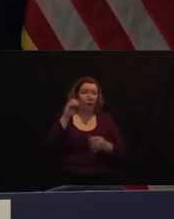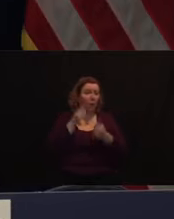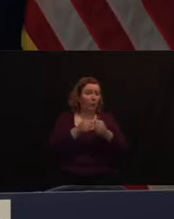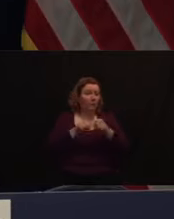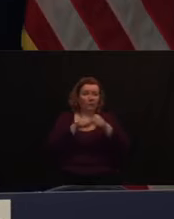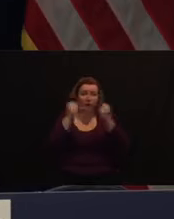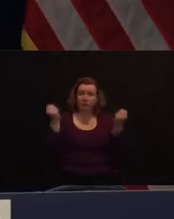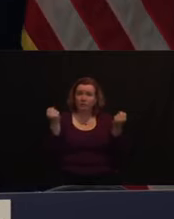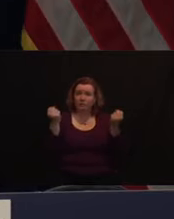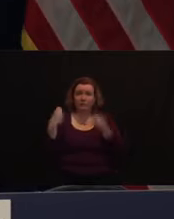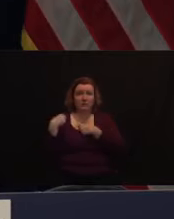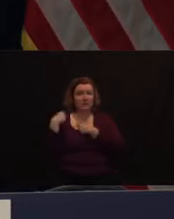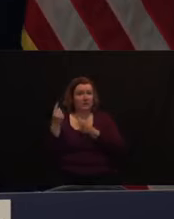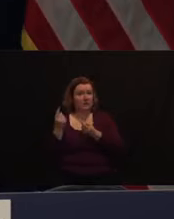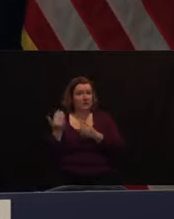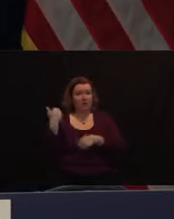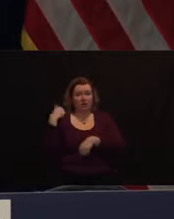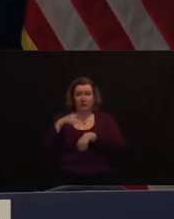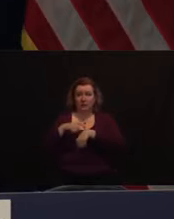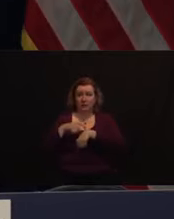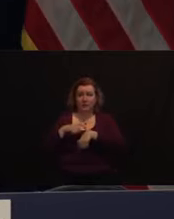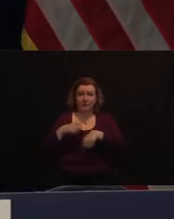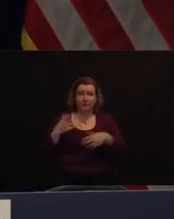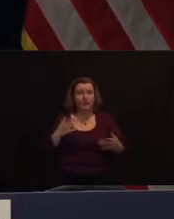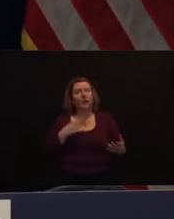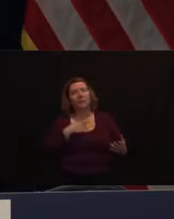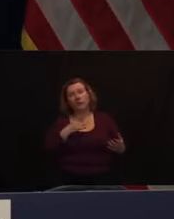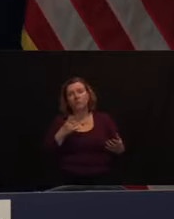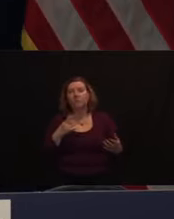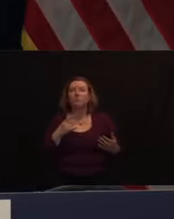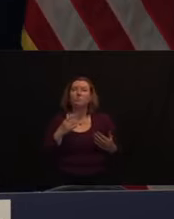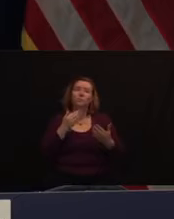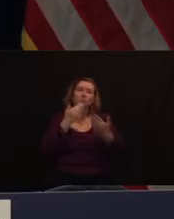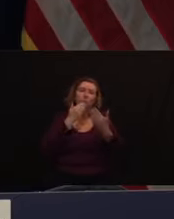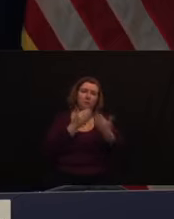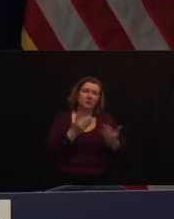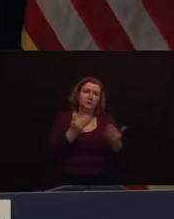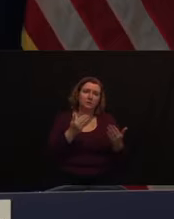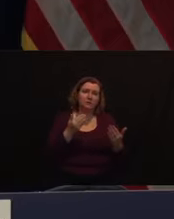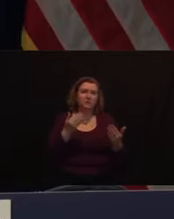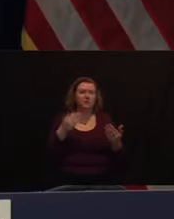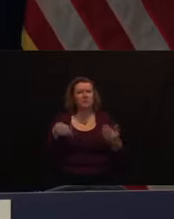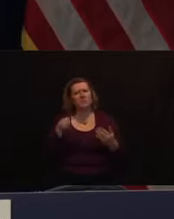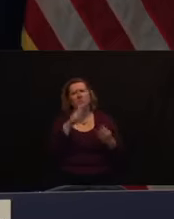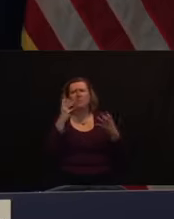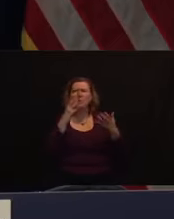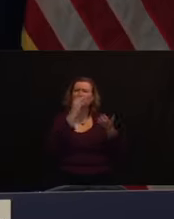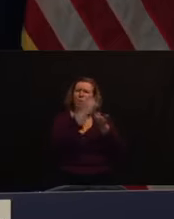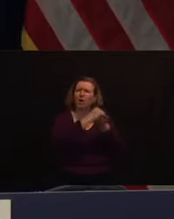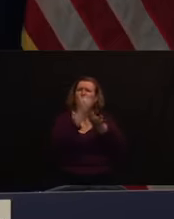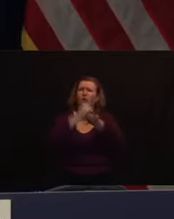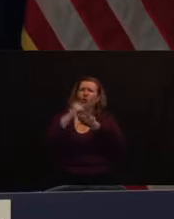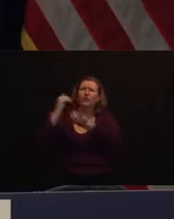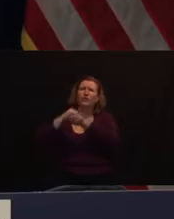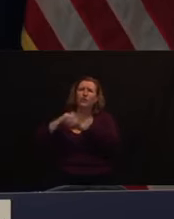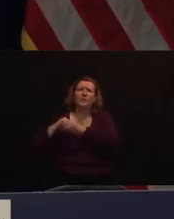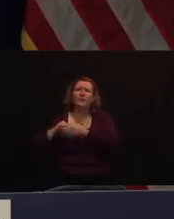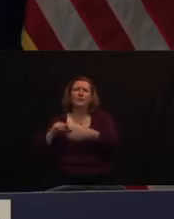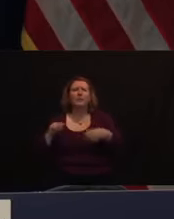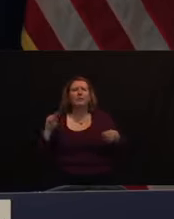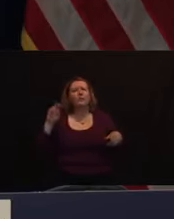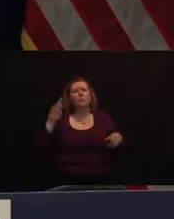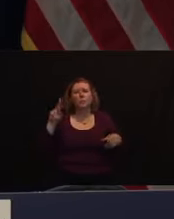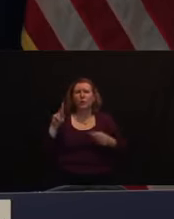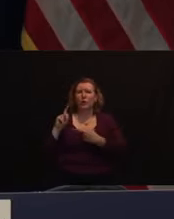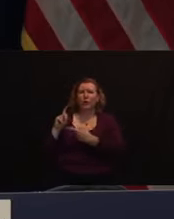met. I, too, would like to just thank, of all the partners there, they were all phenomenal, but that site this morning, it was the